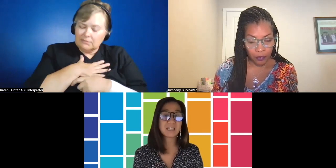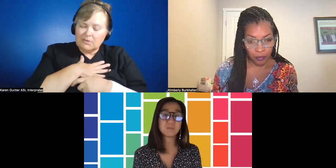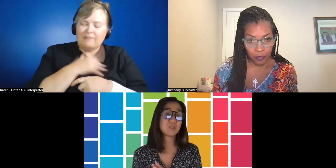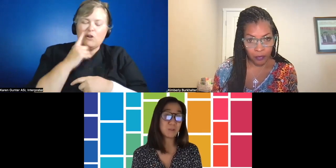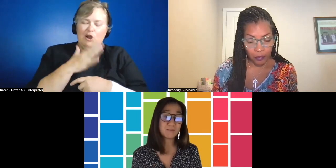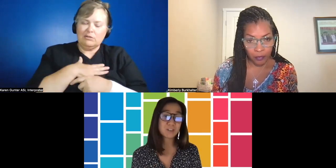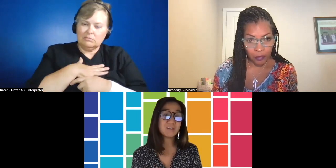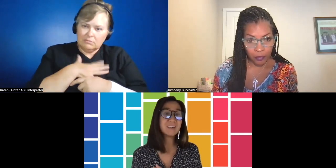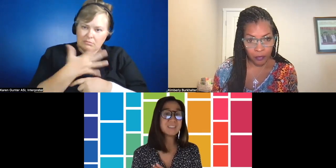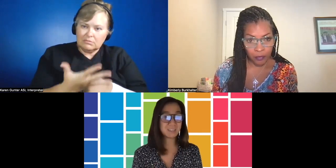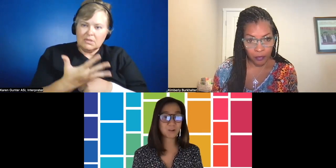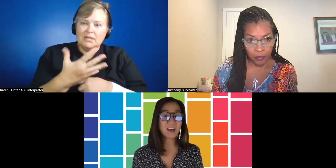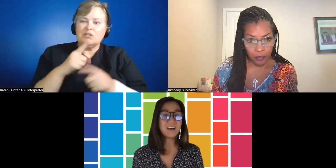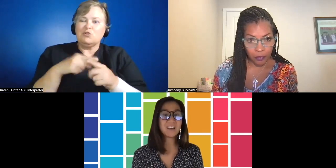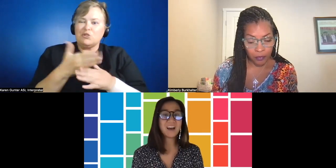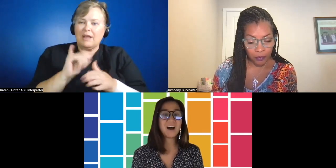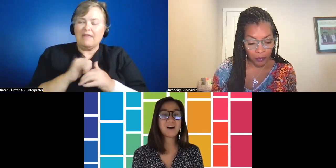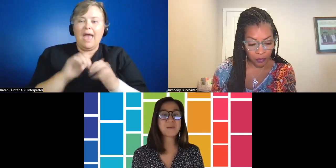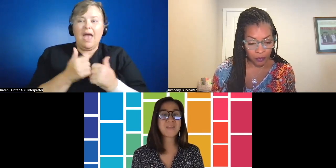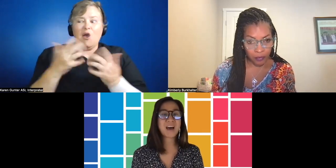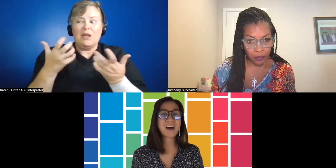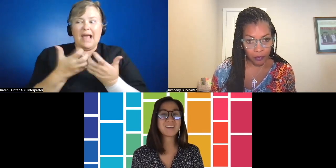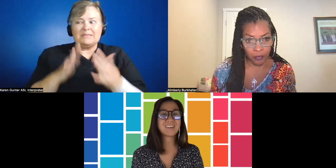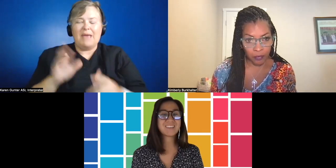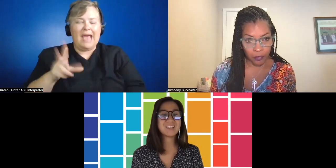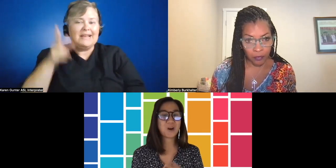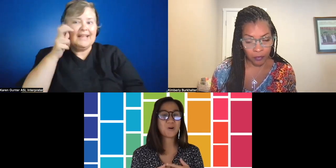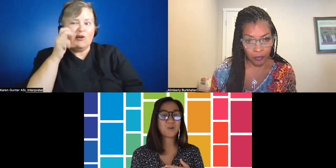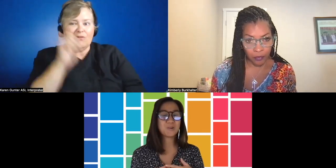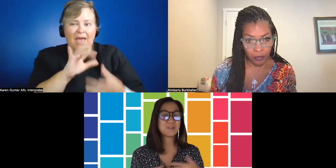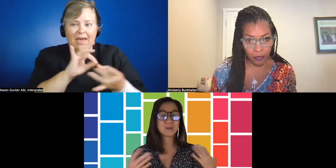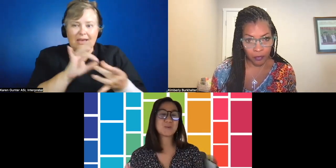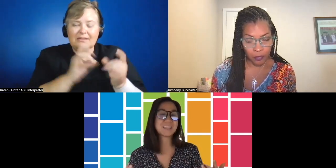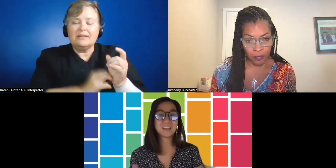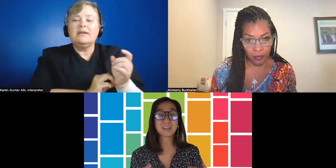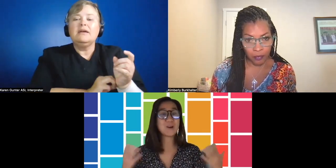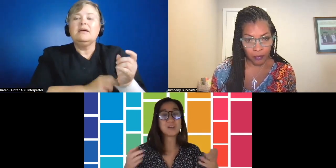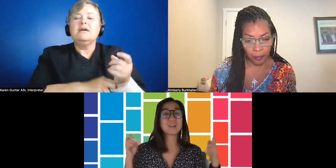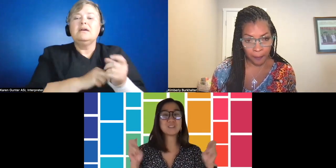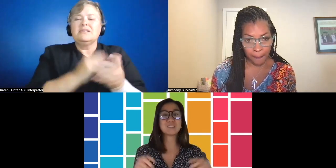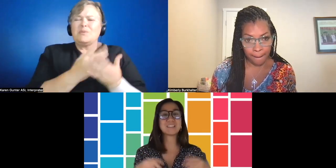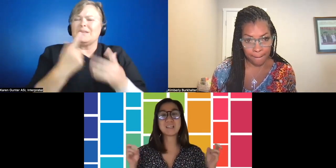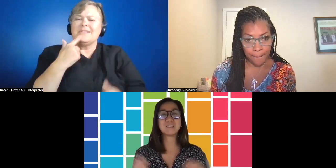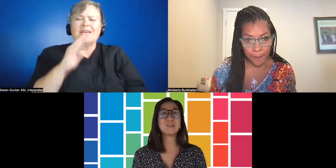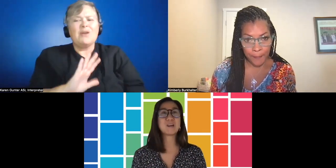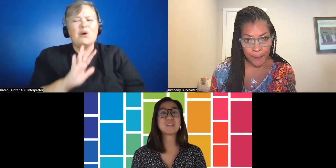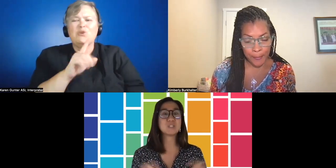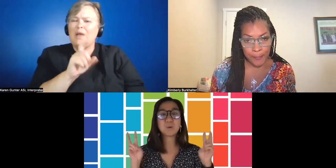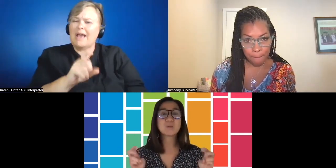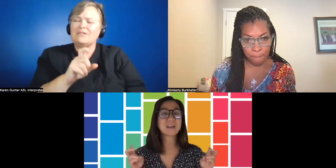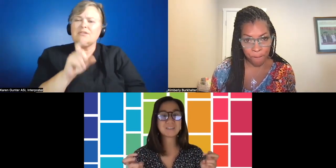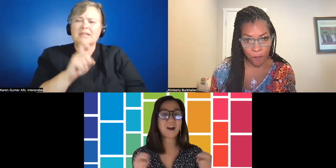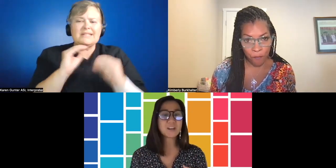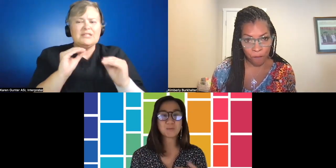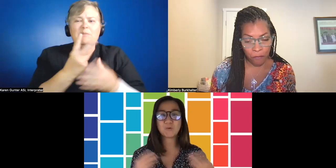her classmates who loved her to hear that, and that, someone was saying like, no, you got to teach